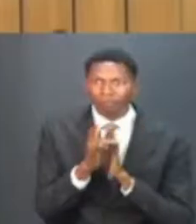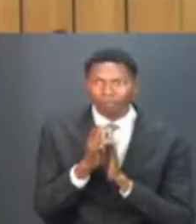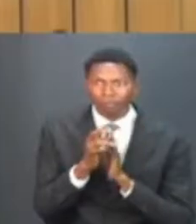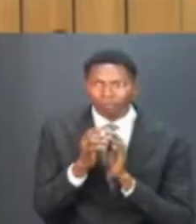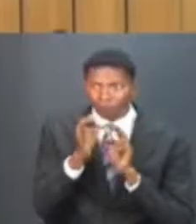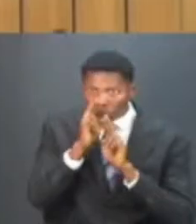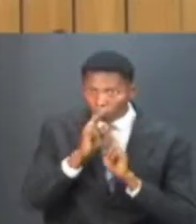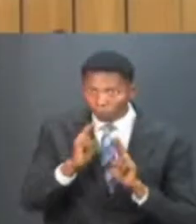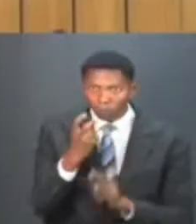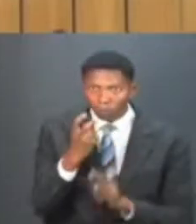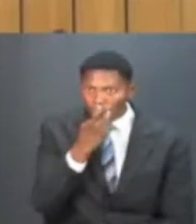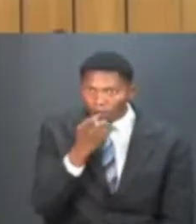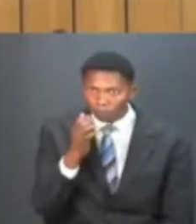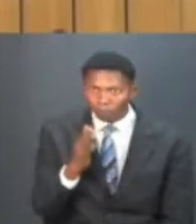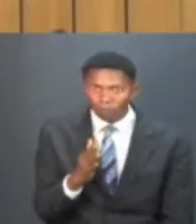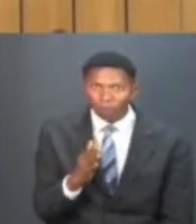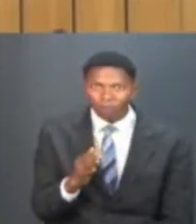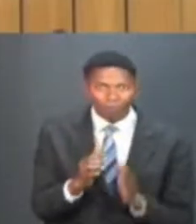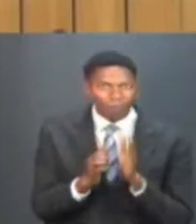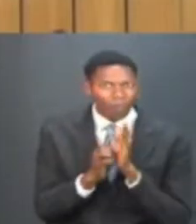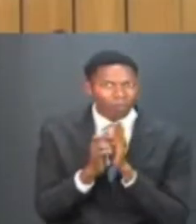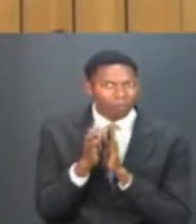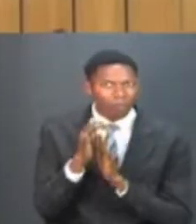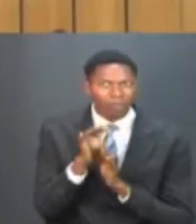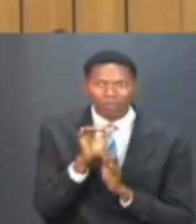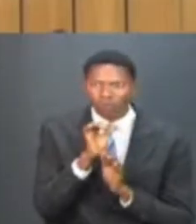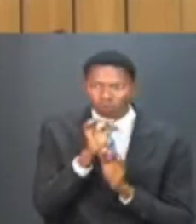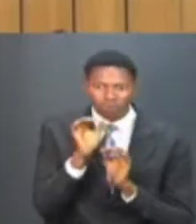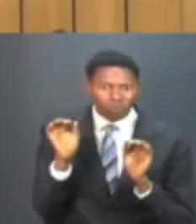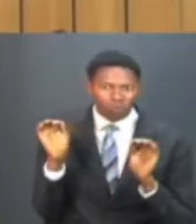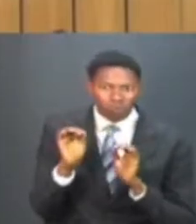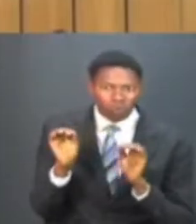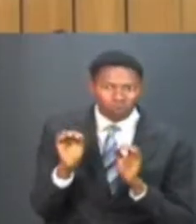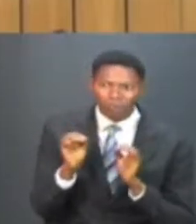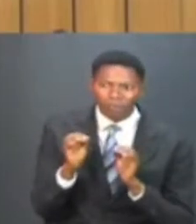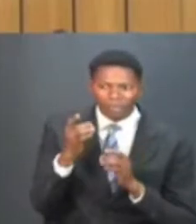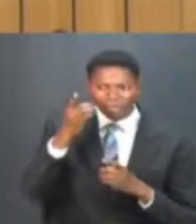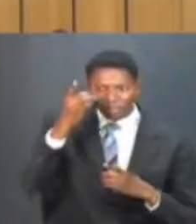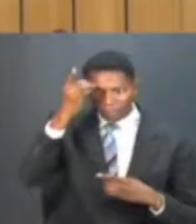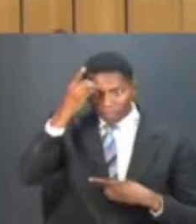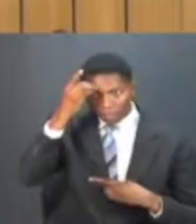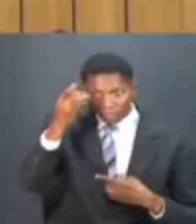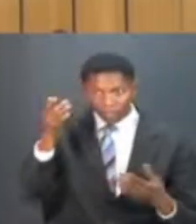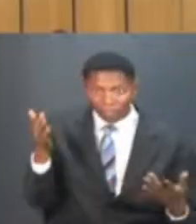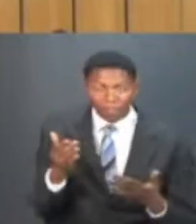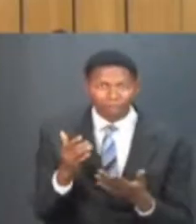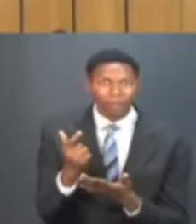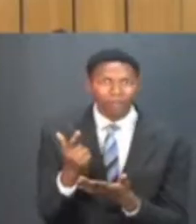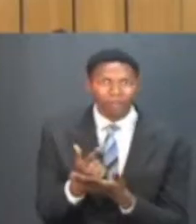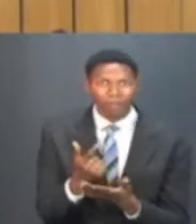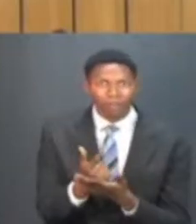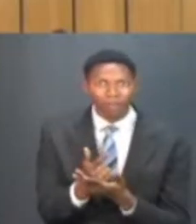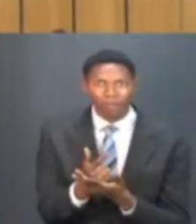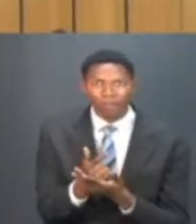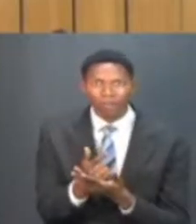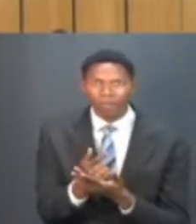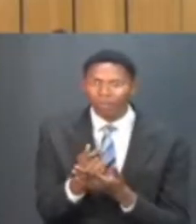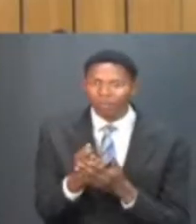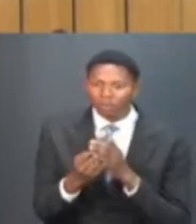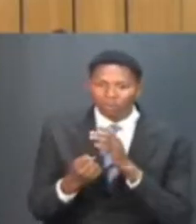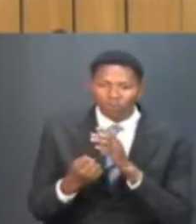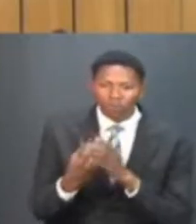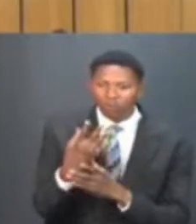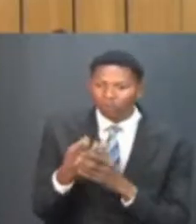Speaker, cancer is no longer a distant or rare disease in Ghana. It is a growing public